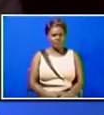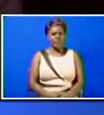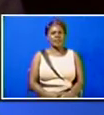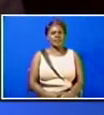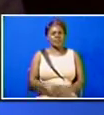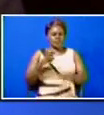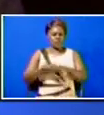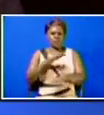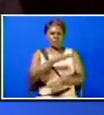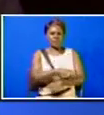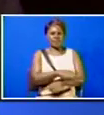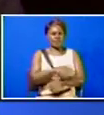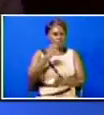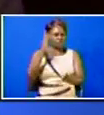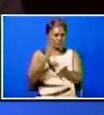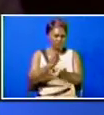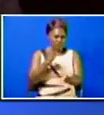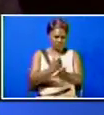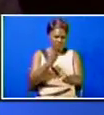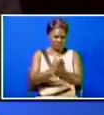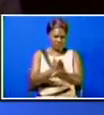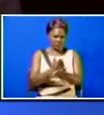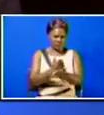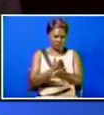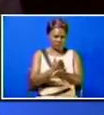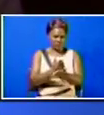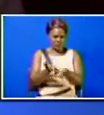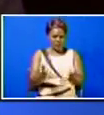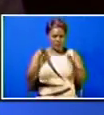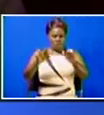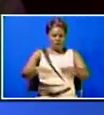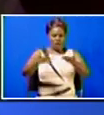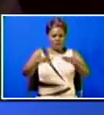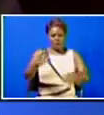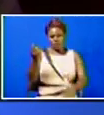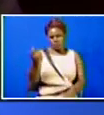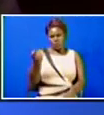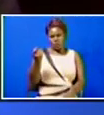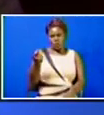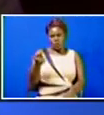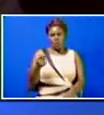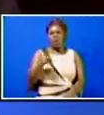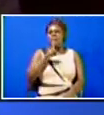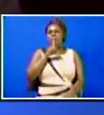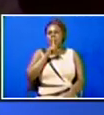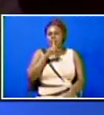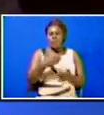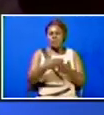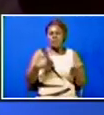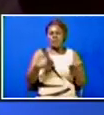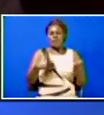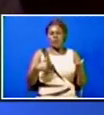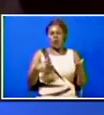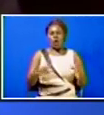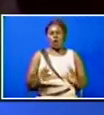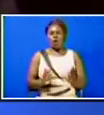Good evening, Ben. It definitely is. Right now, things are a bit quiet, of course. It is the quiet before the storm, I think you